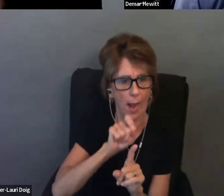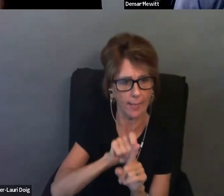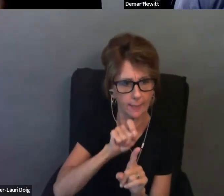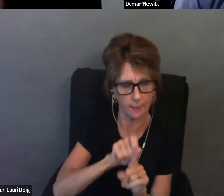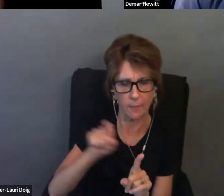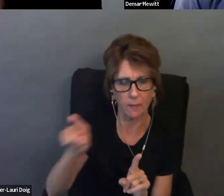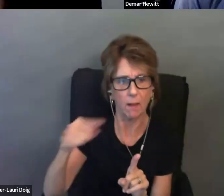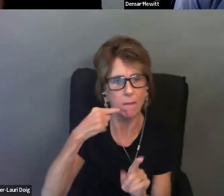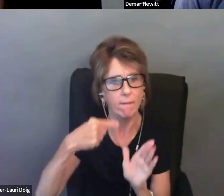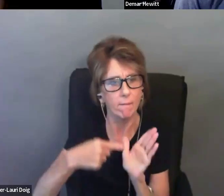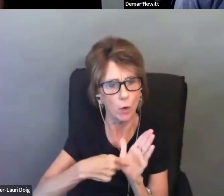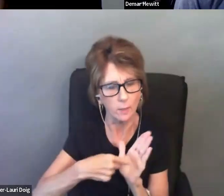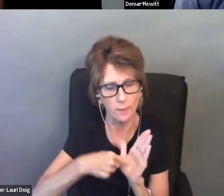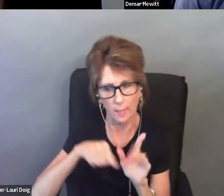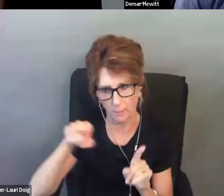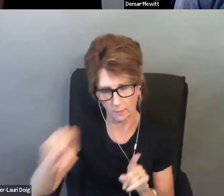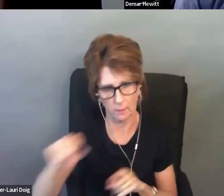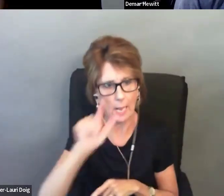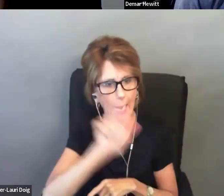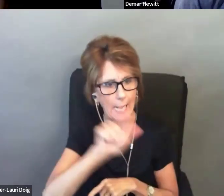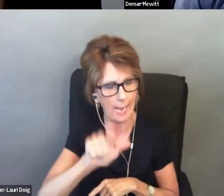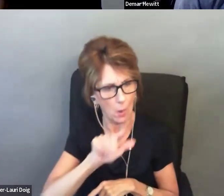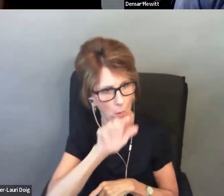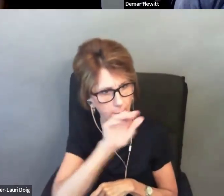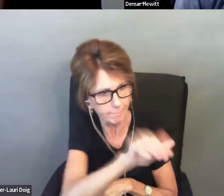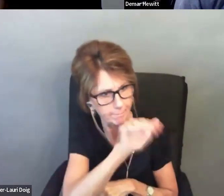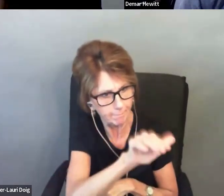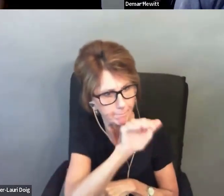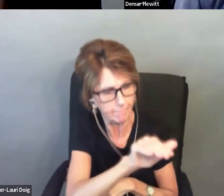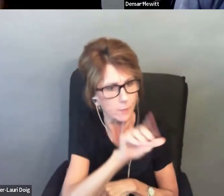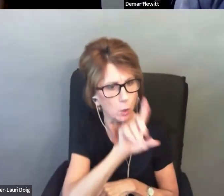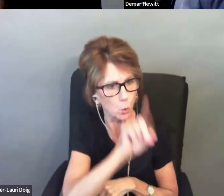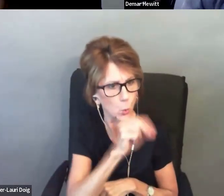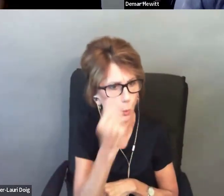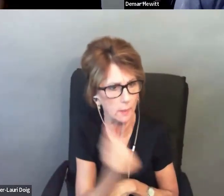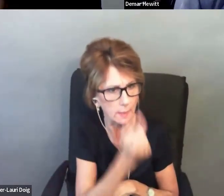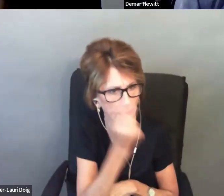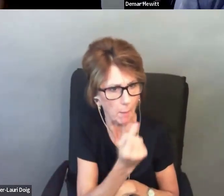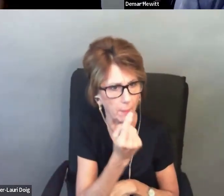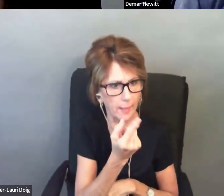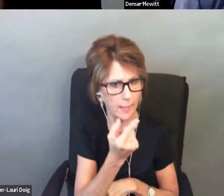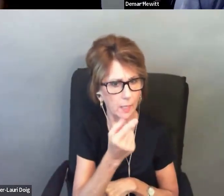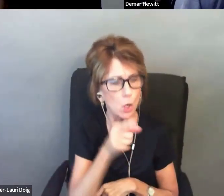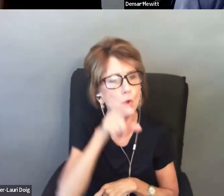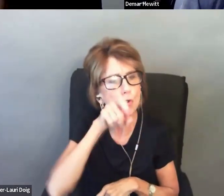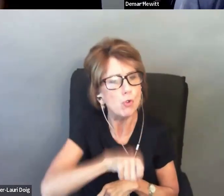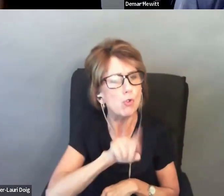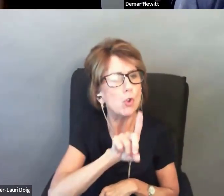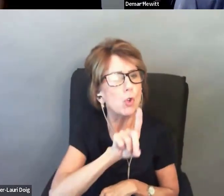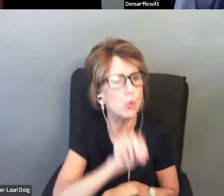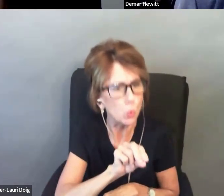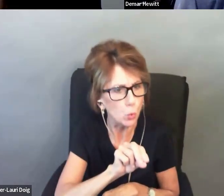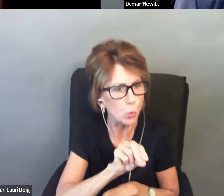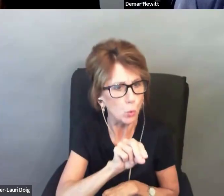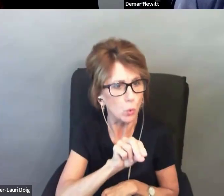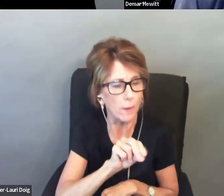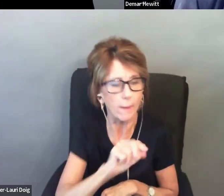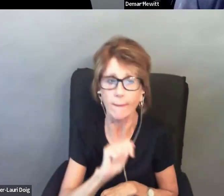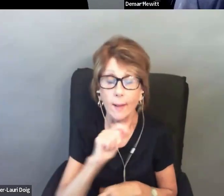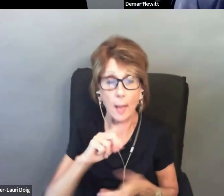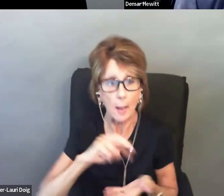landlord asking you multiple times to do something that you ought to do is not